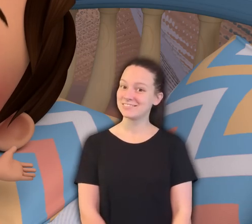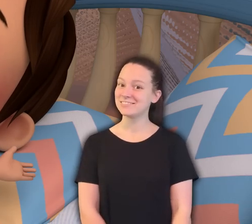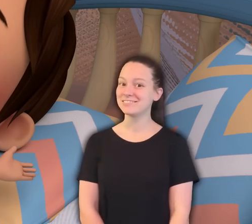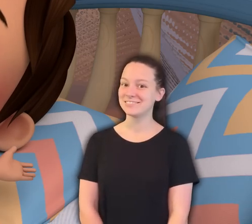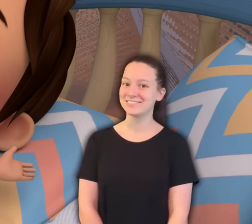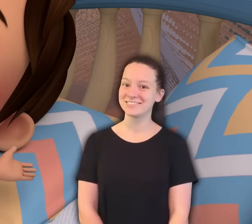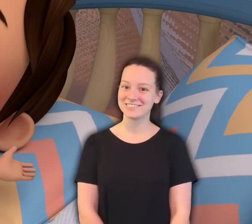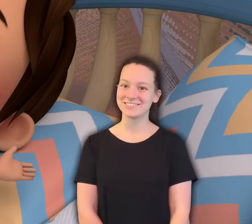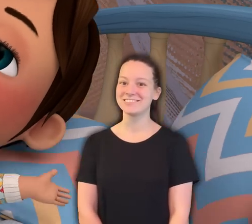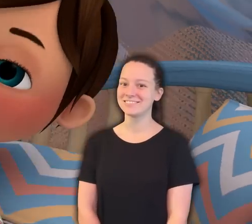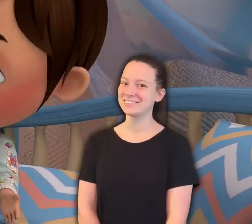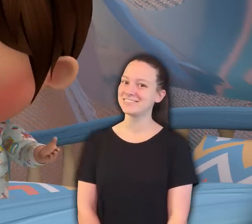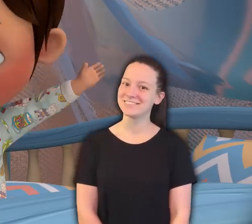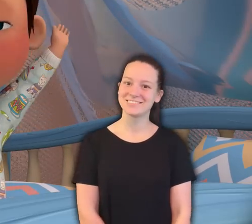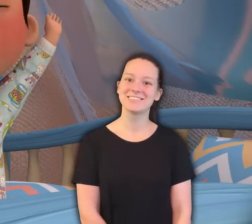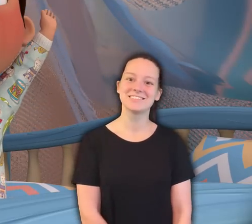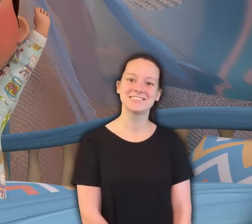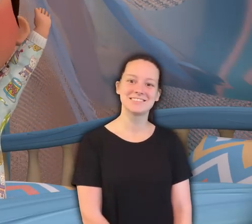thank you